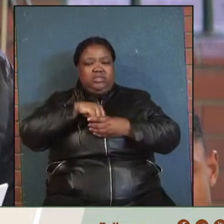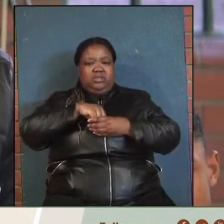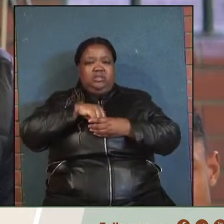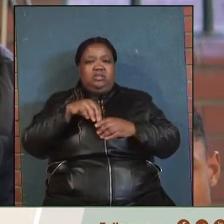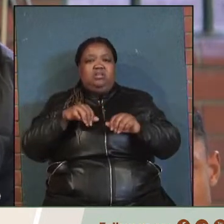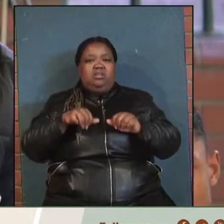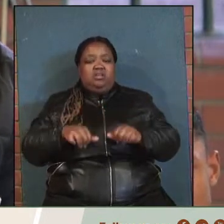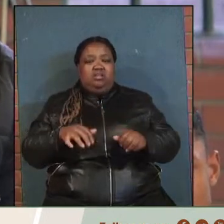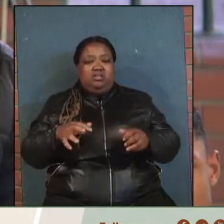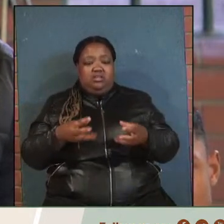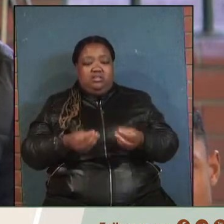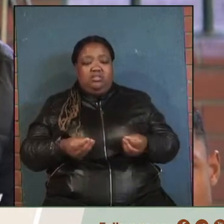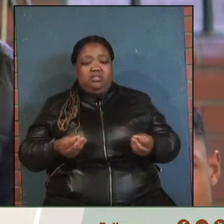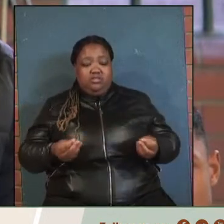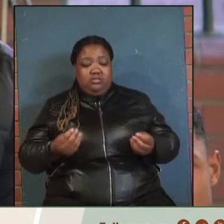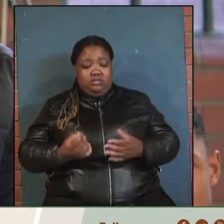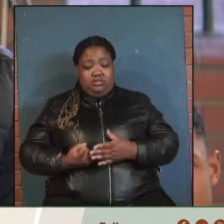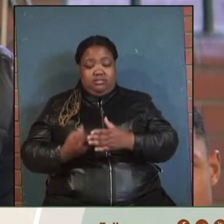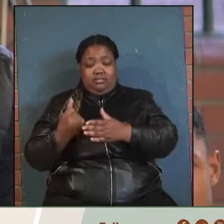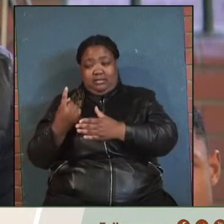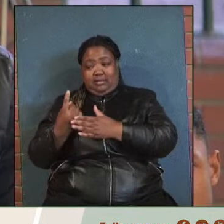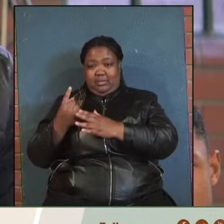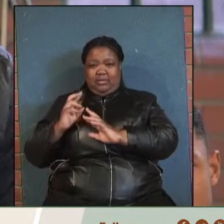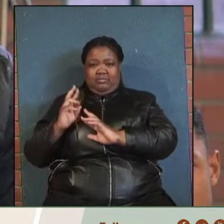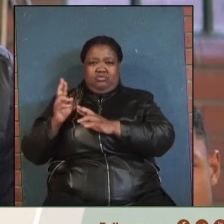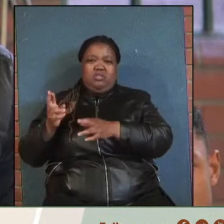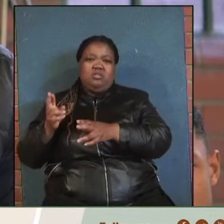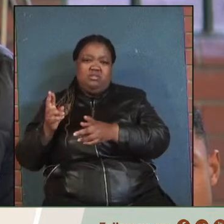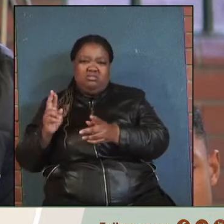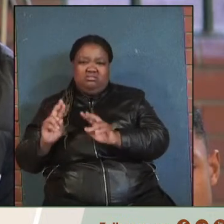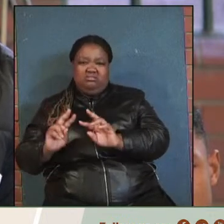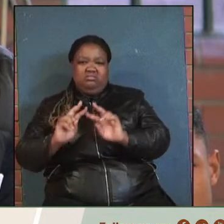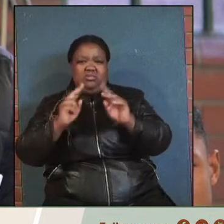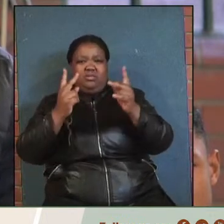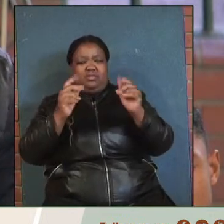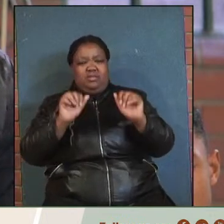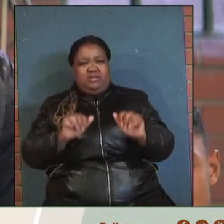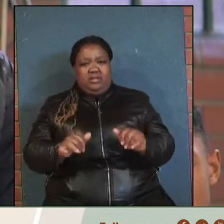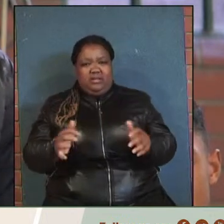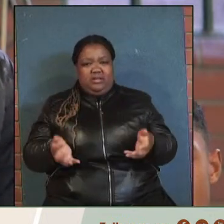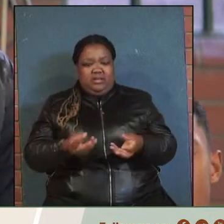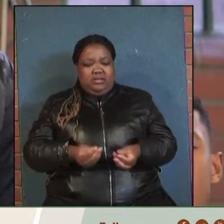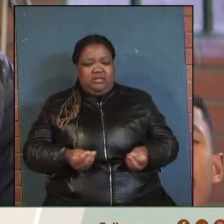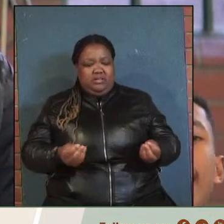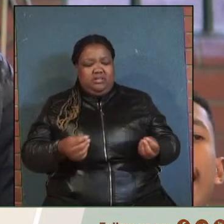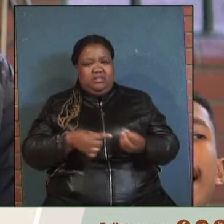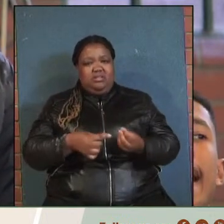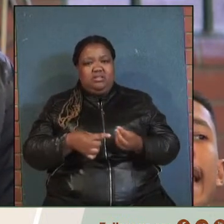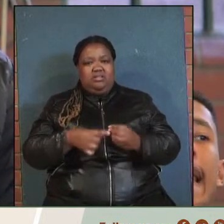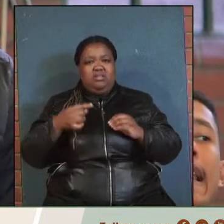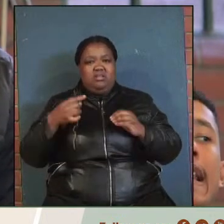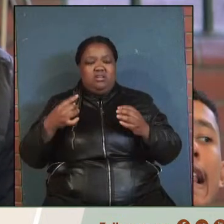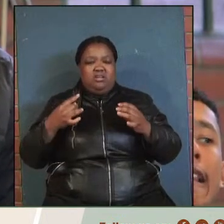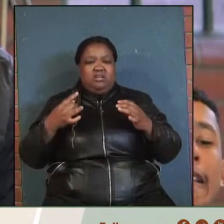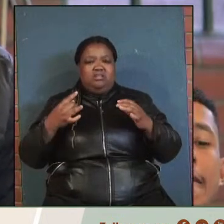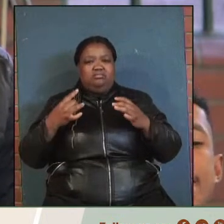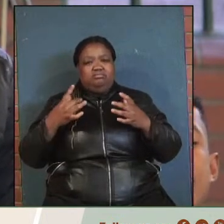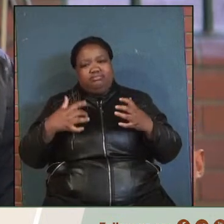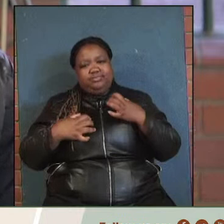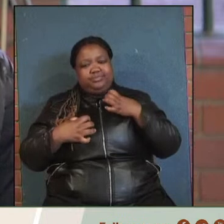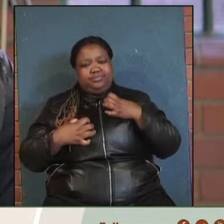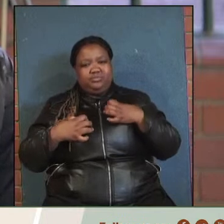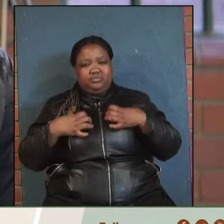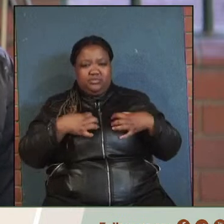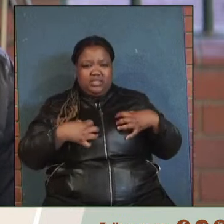occurred. Children may experience a range of emotional, psychological, and physical problems as